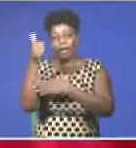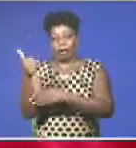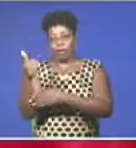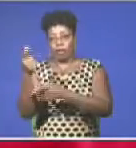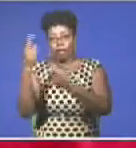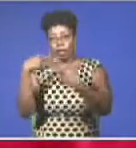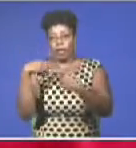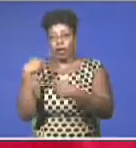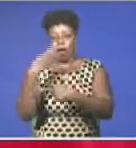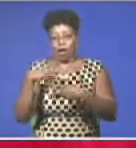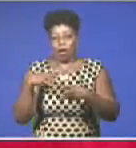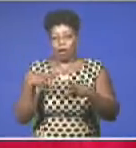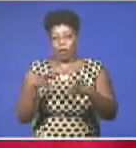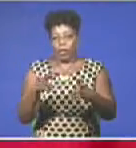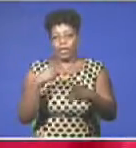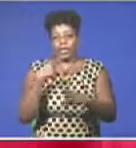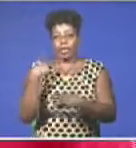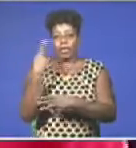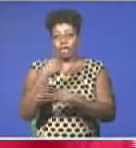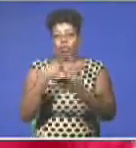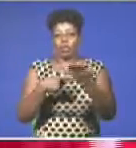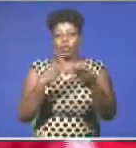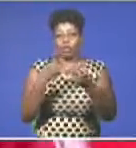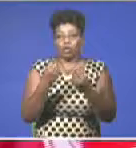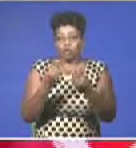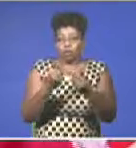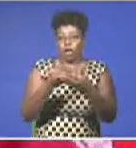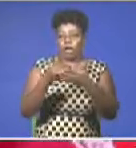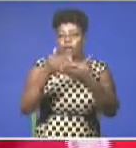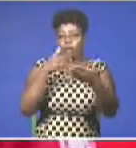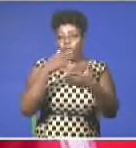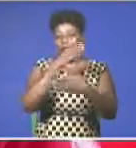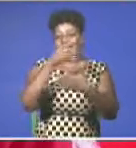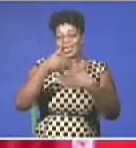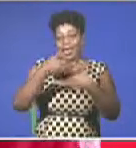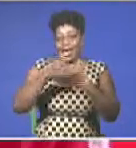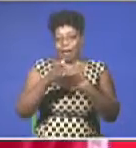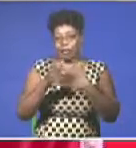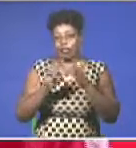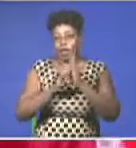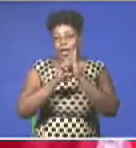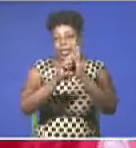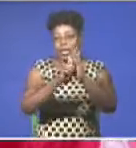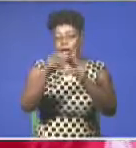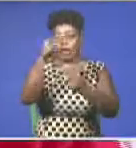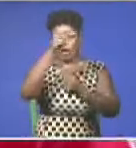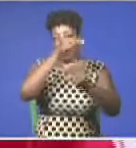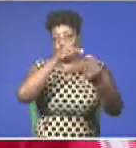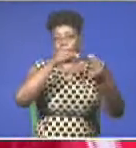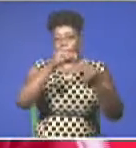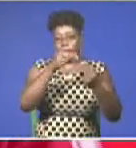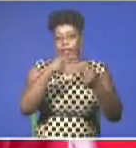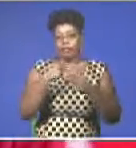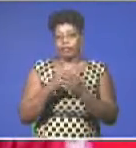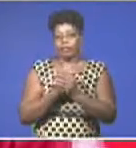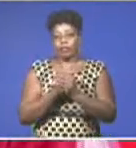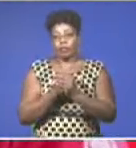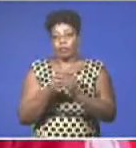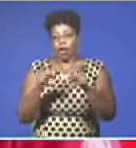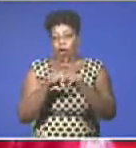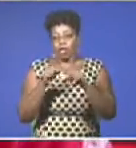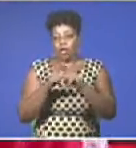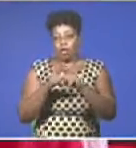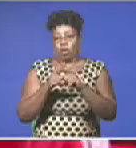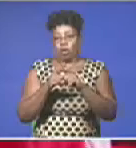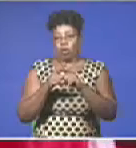we have coming our way. Tells you what to do before, during, and after. For example, a hurricane. It also features an alert